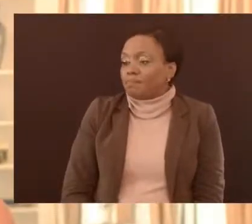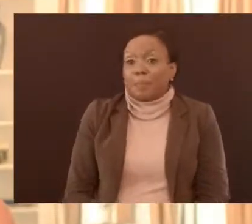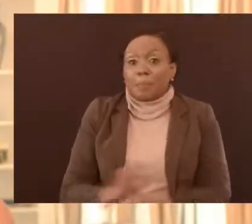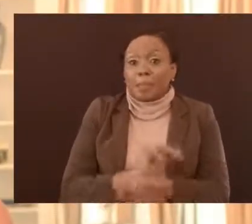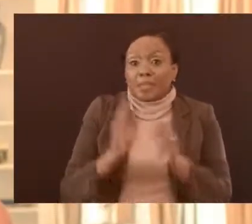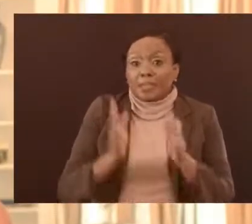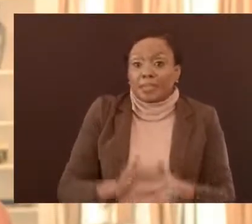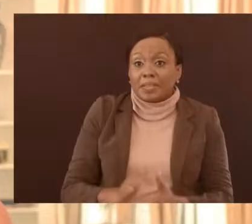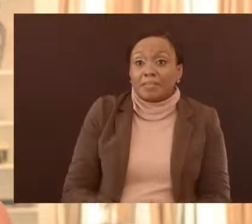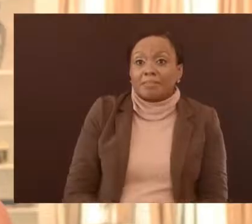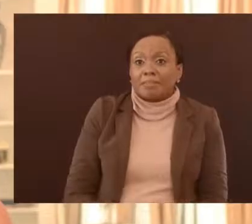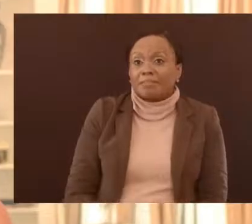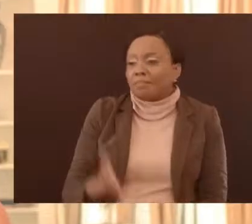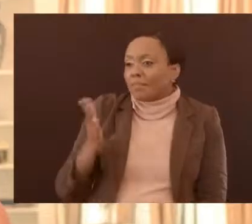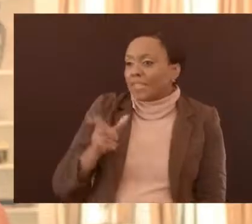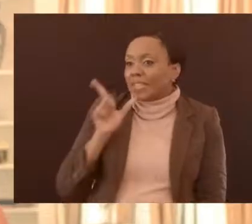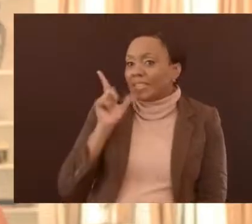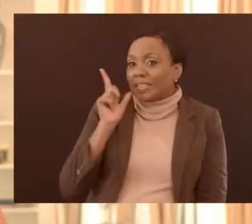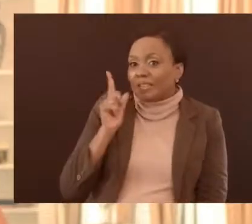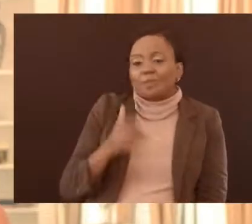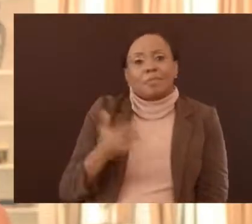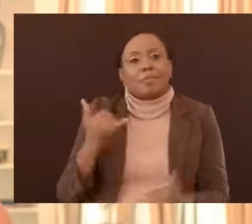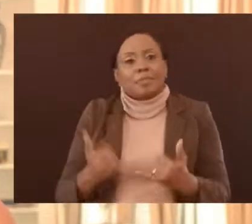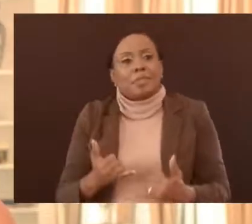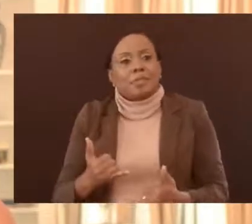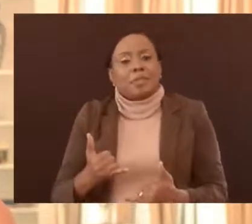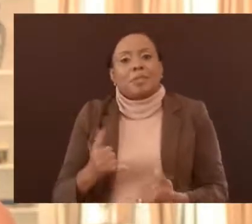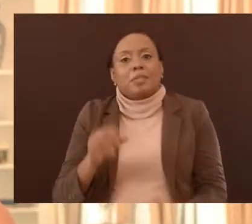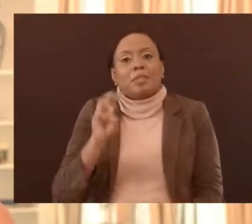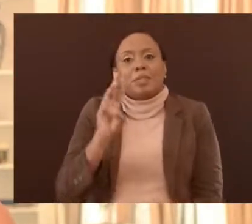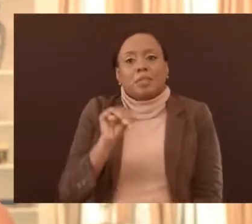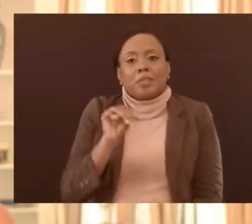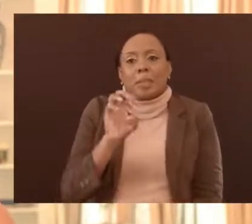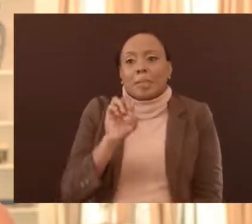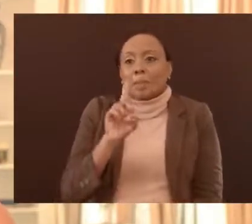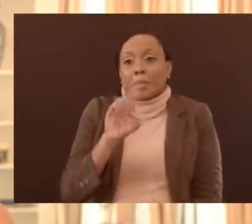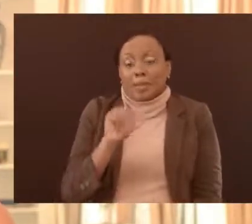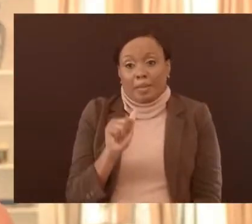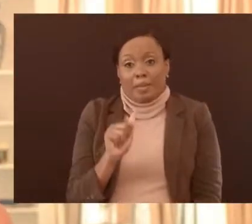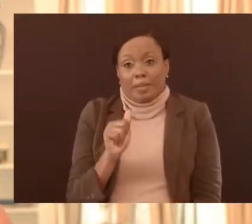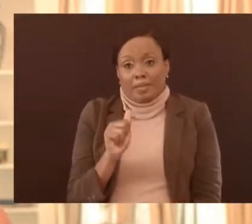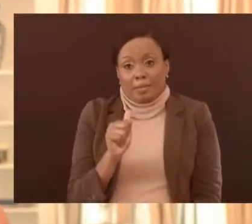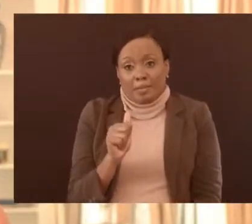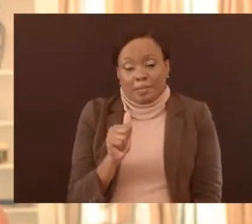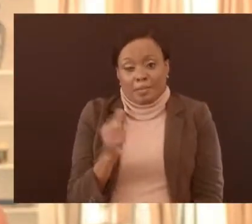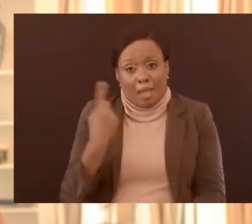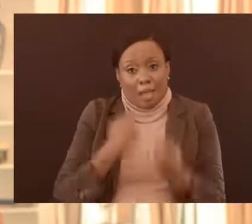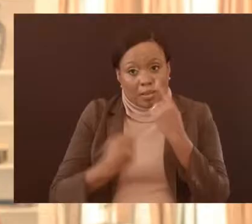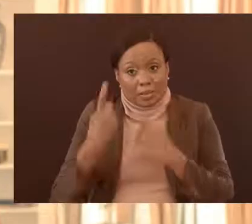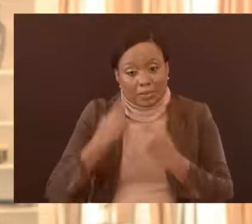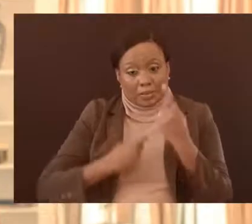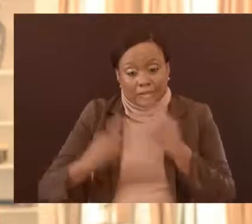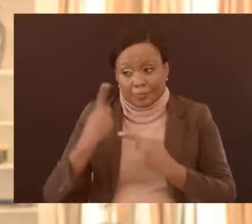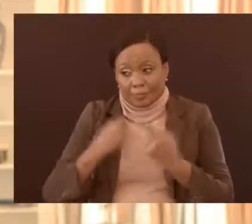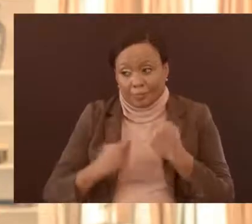Thank you very much, Dr. Denny. As we open now for questions, I'll just invite members of the media to